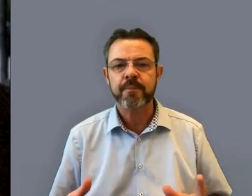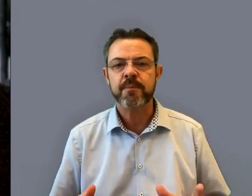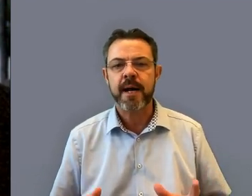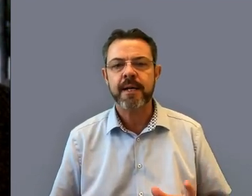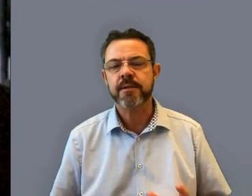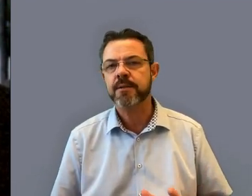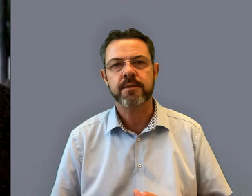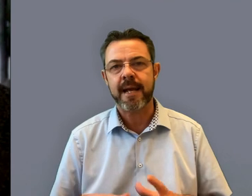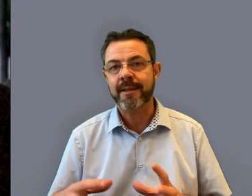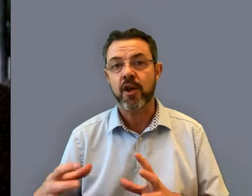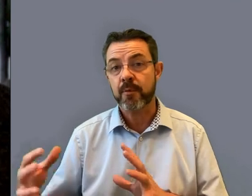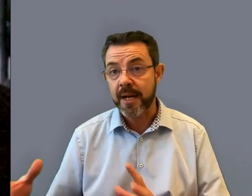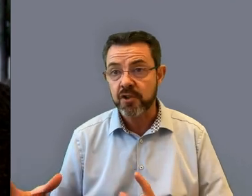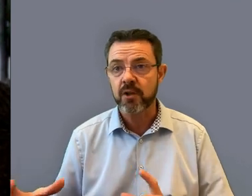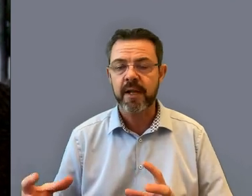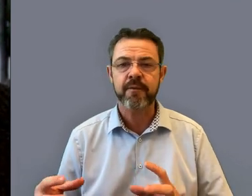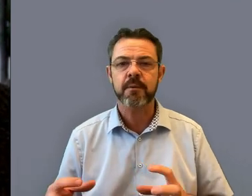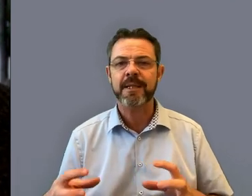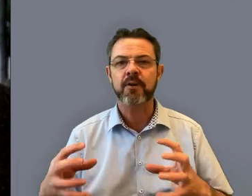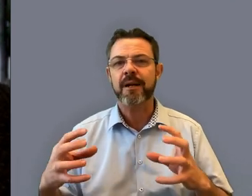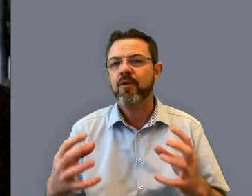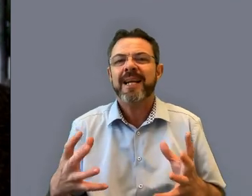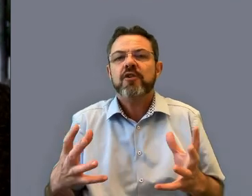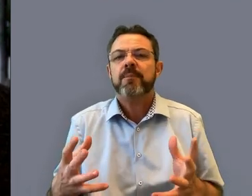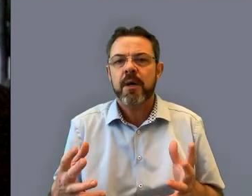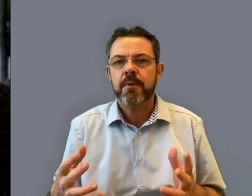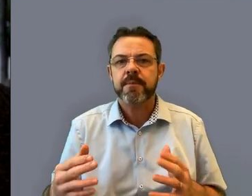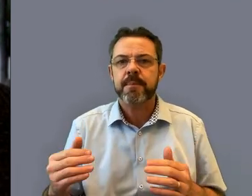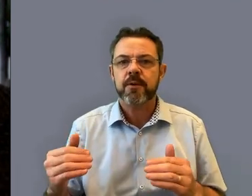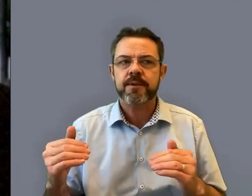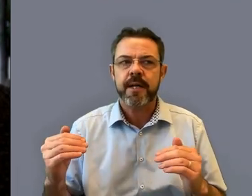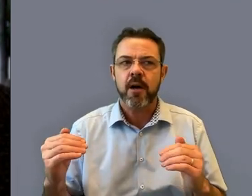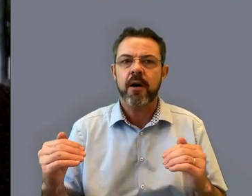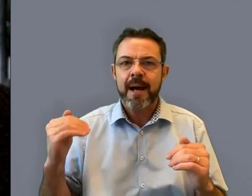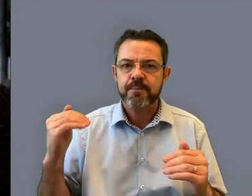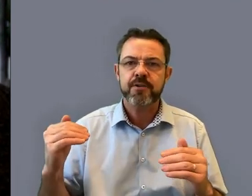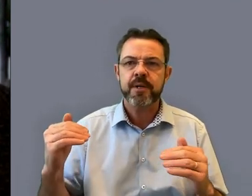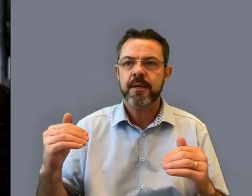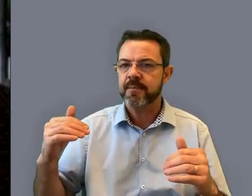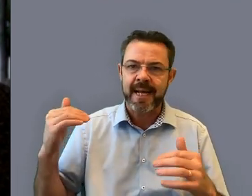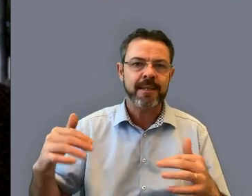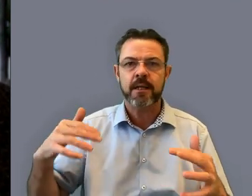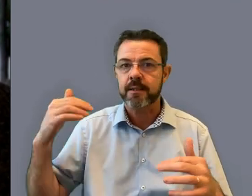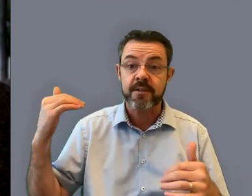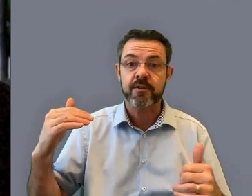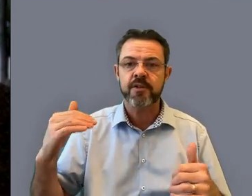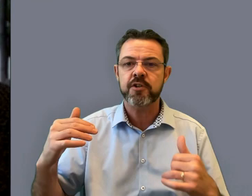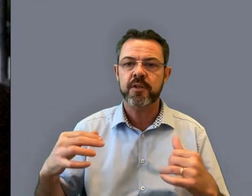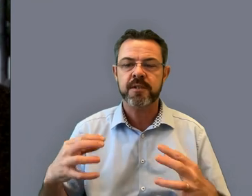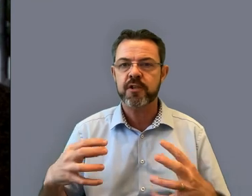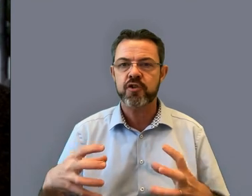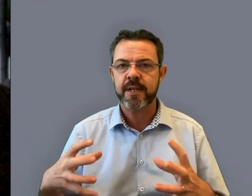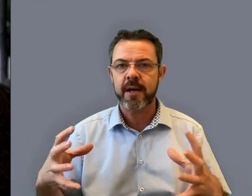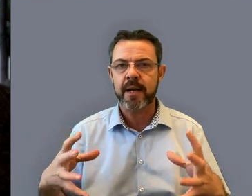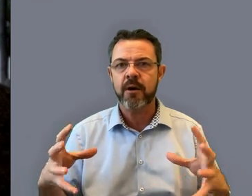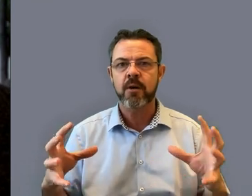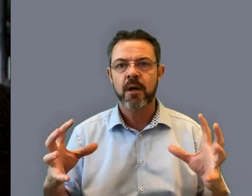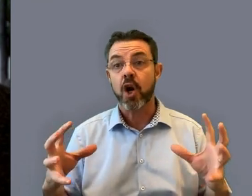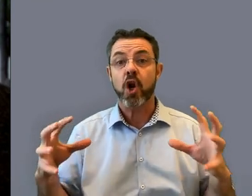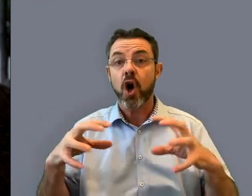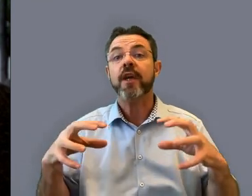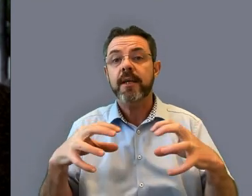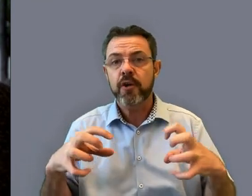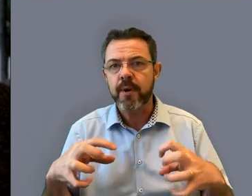to optimize at the operational level, but you kind of run into problems because there are upstream tactical and strategic decisions that are